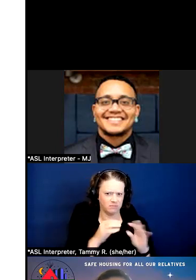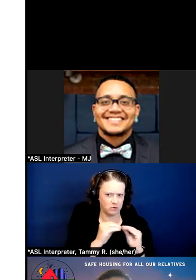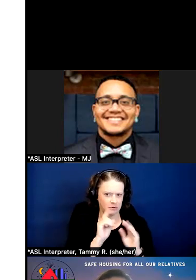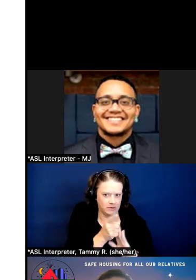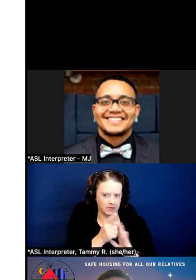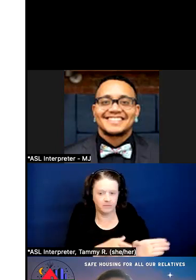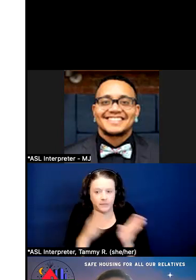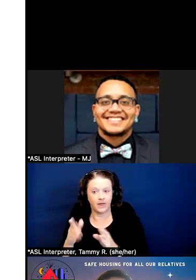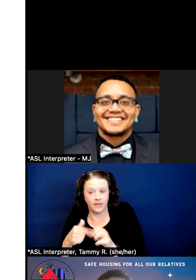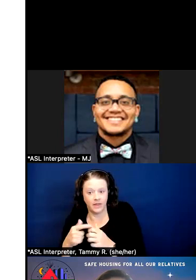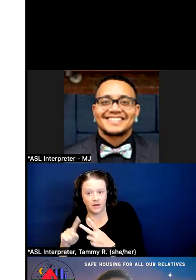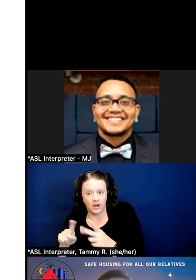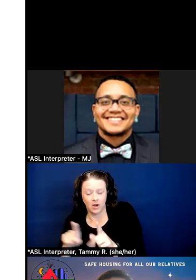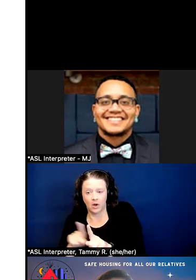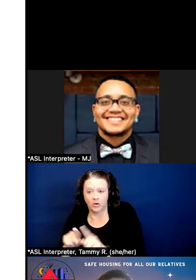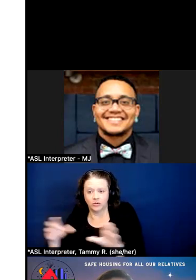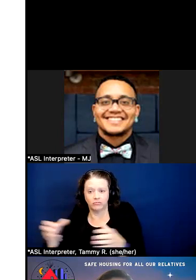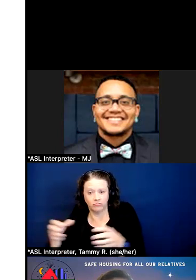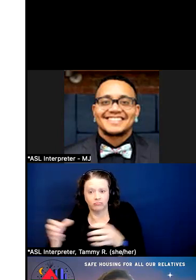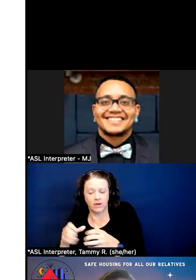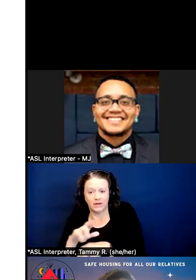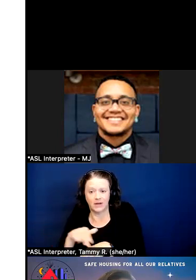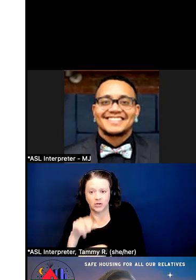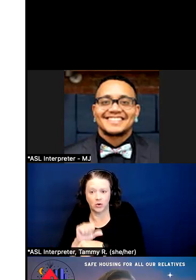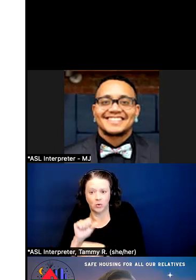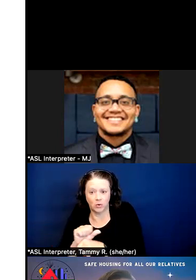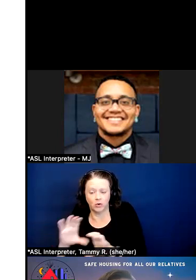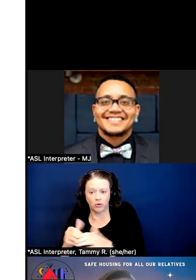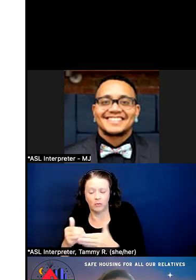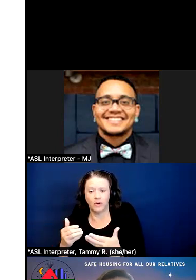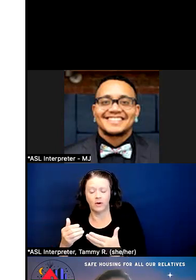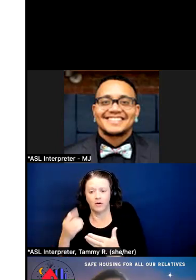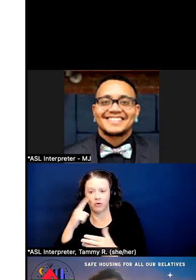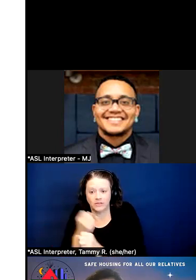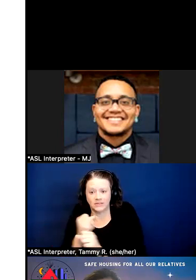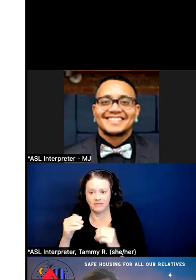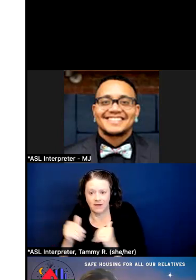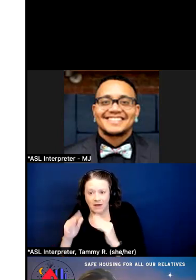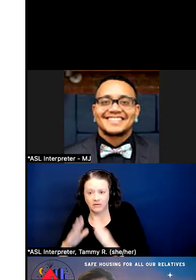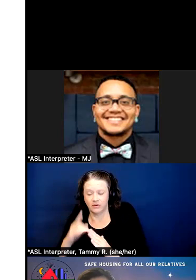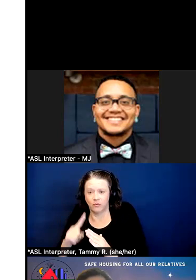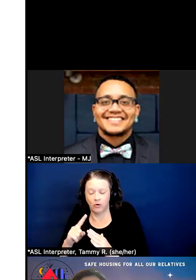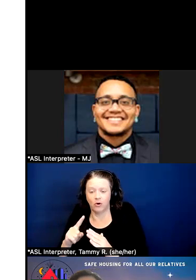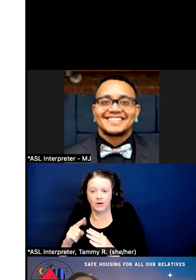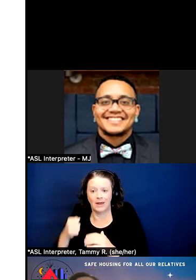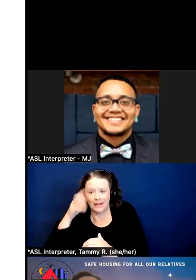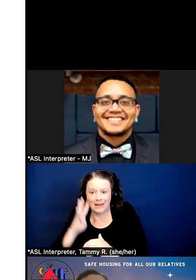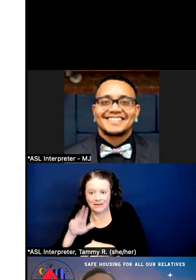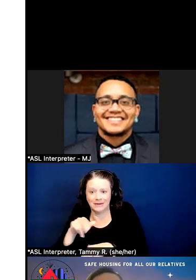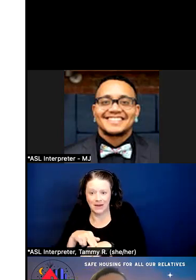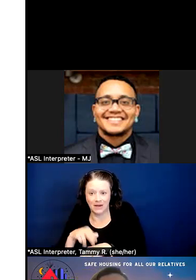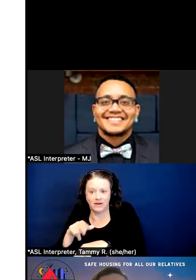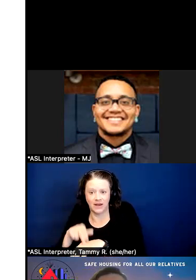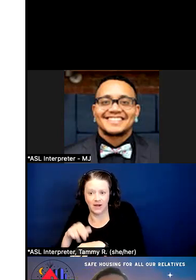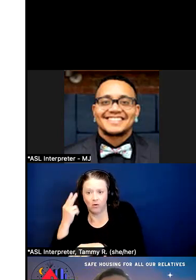convene the National Work Group on Safe Housing for Alaska Native and Native Hawaiian and American Indian survivors. So I